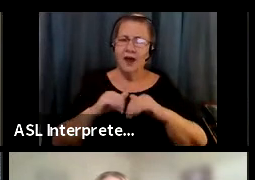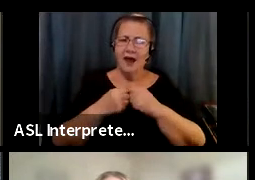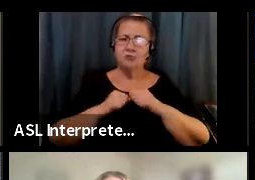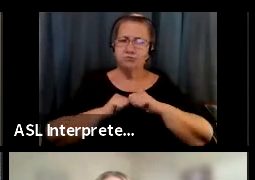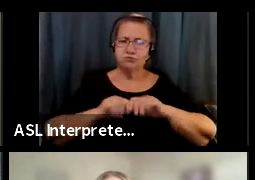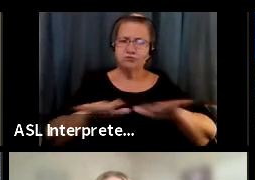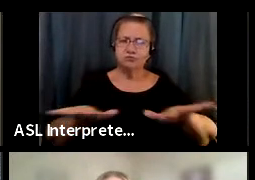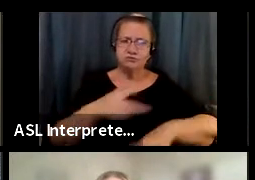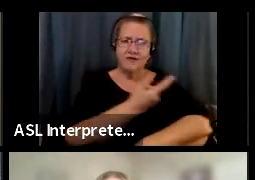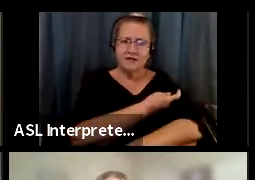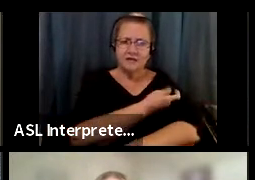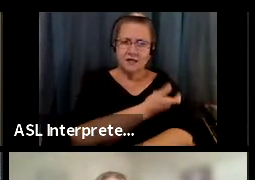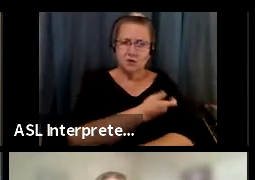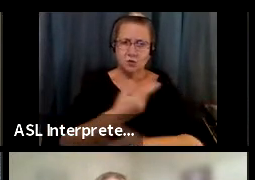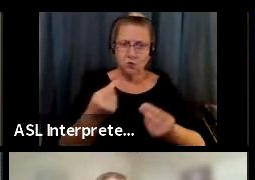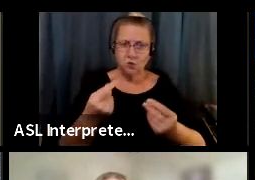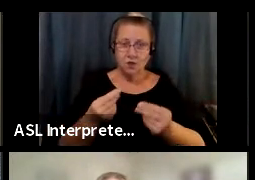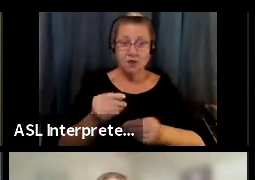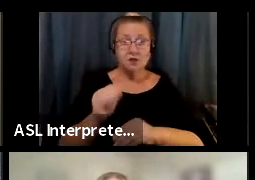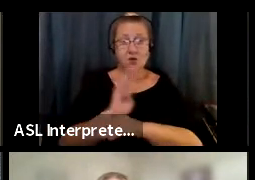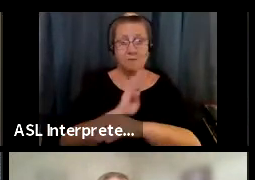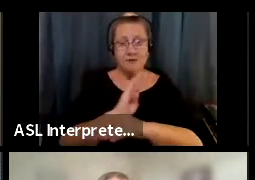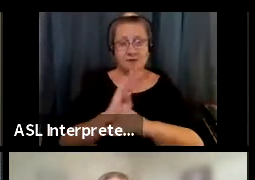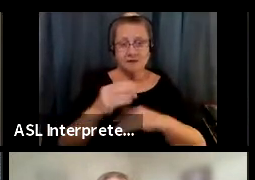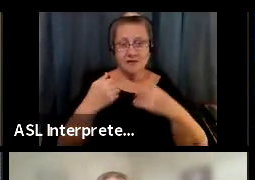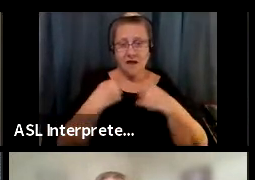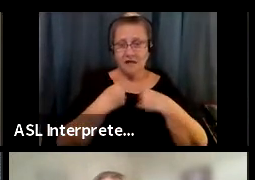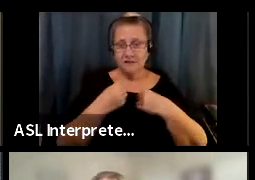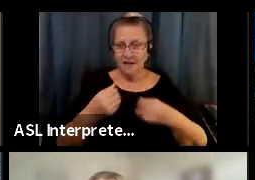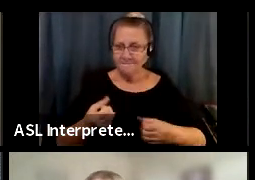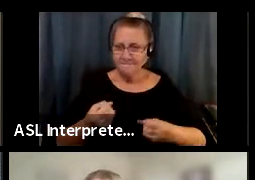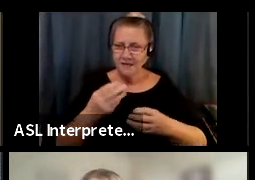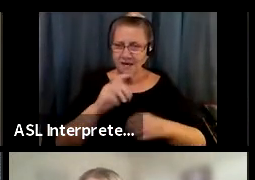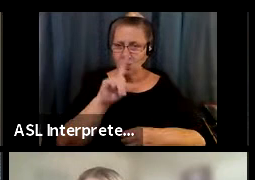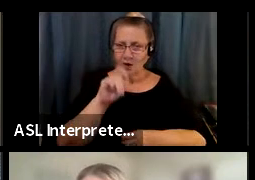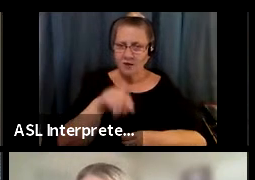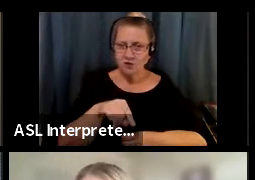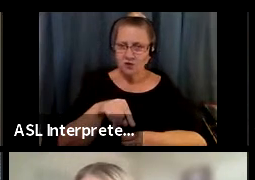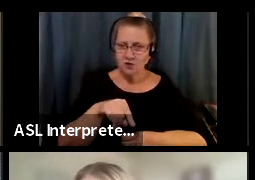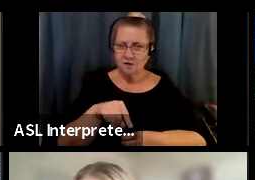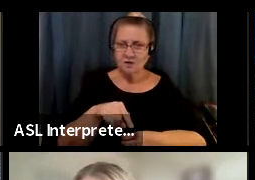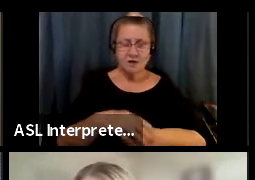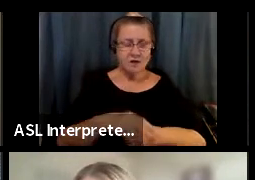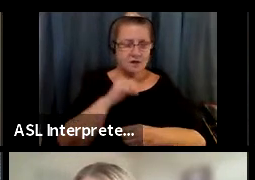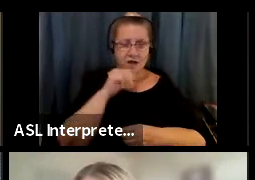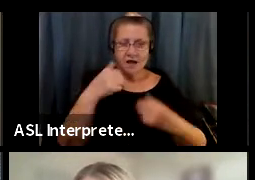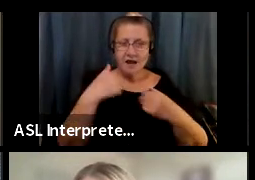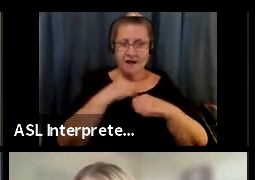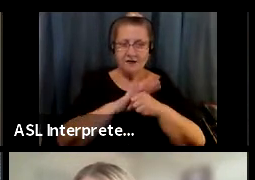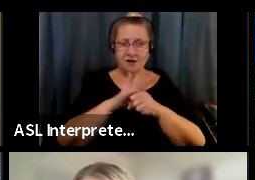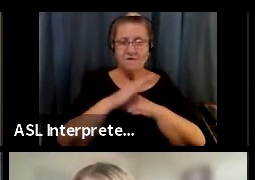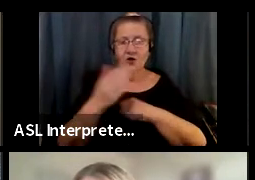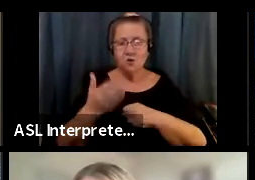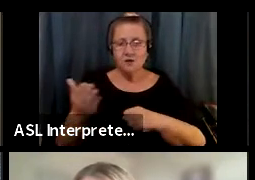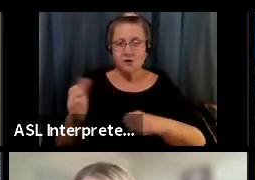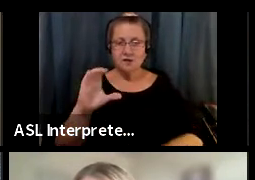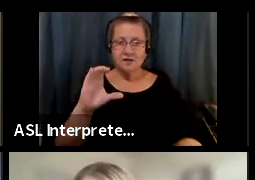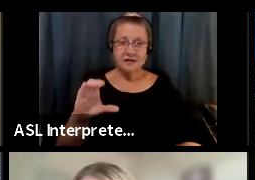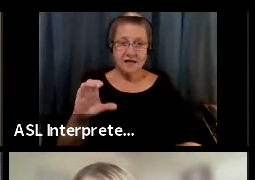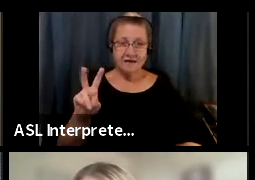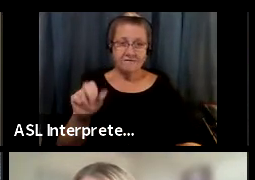be? And so businesses had a number of questions and they lacked a number of resources. And so CVAC, I